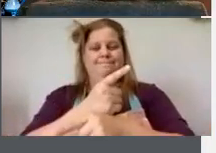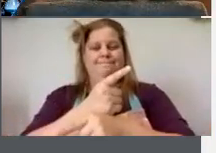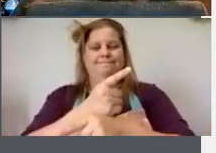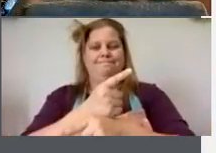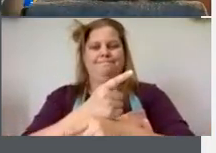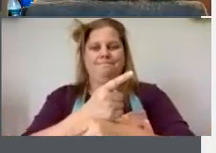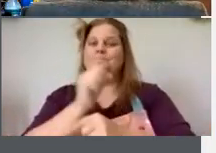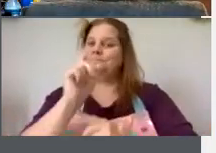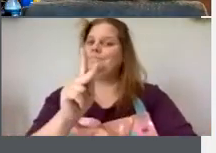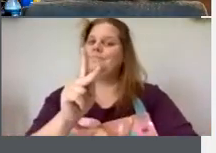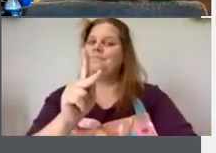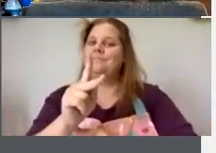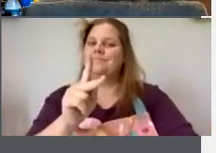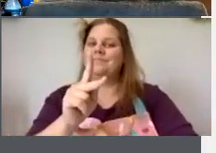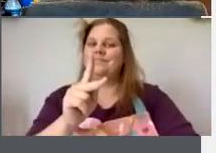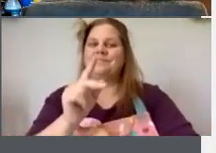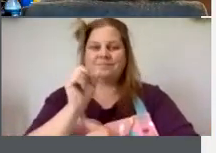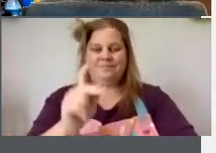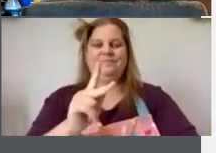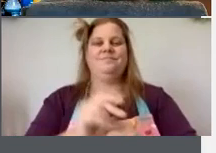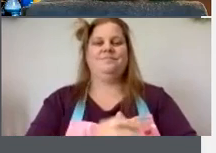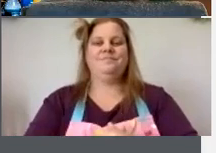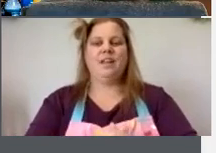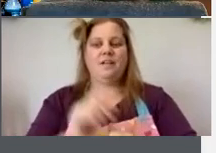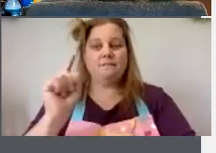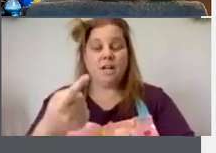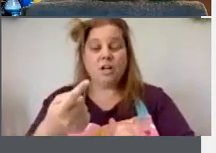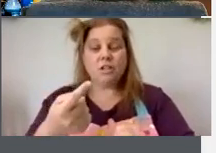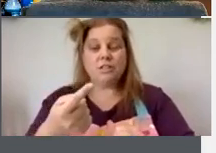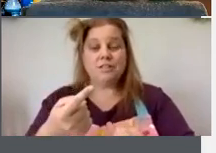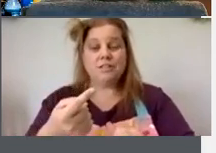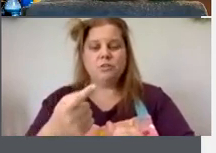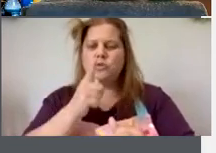right? Okay, so the first thing, who